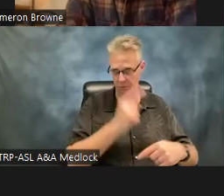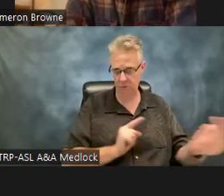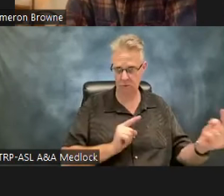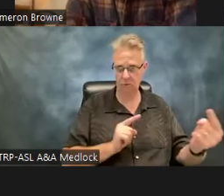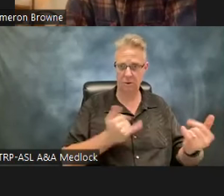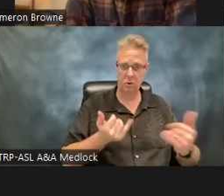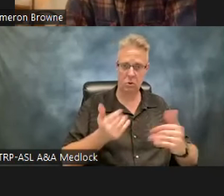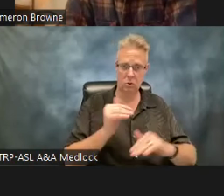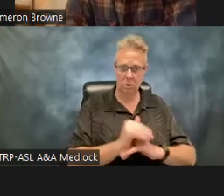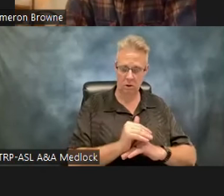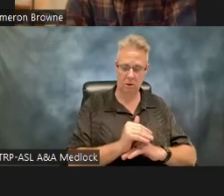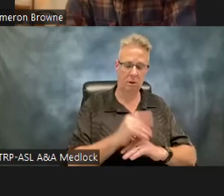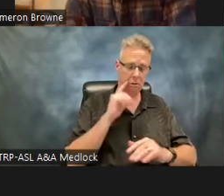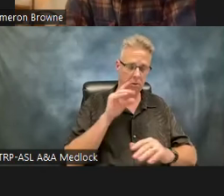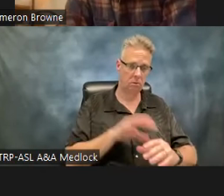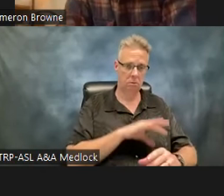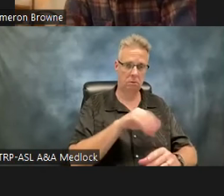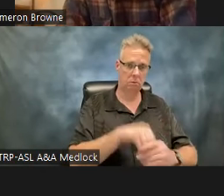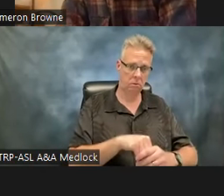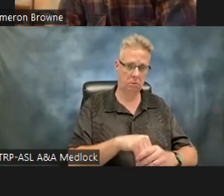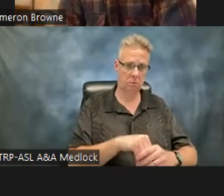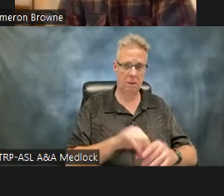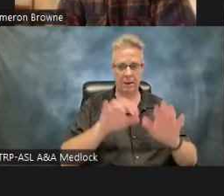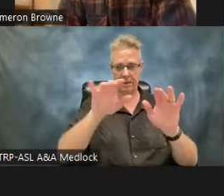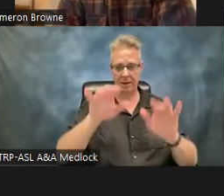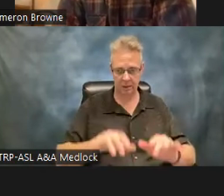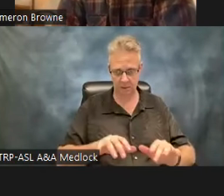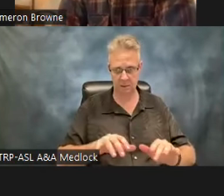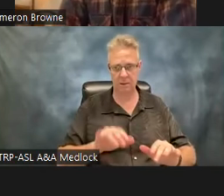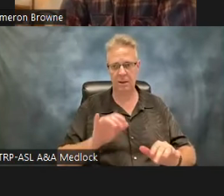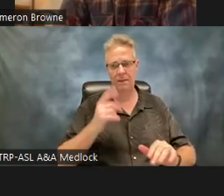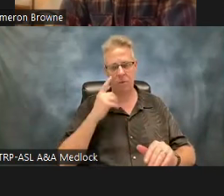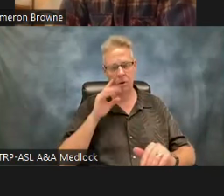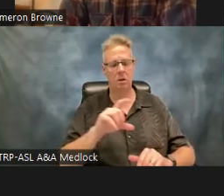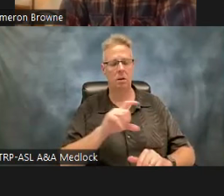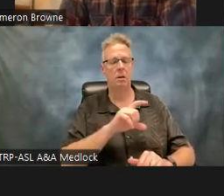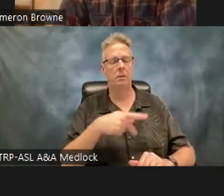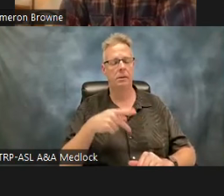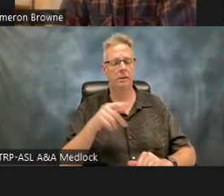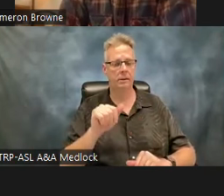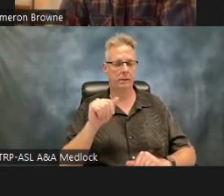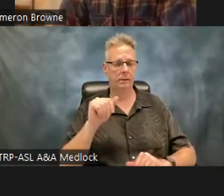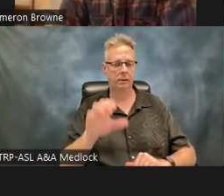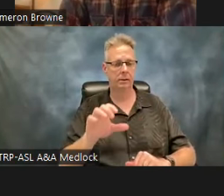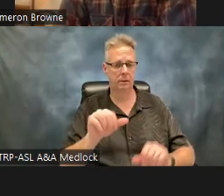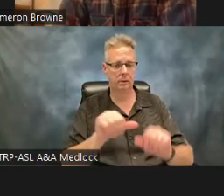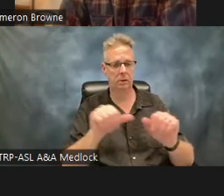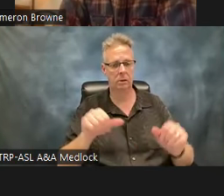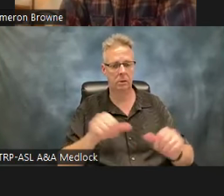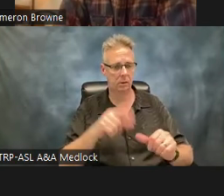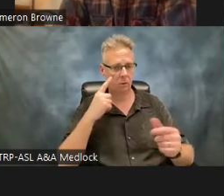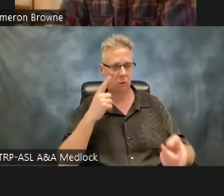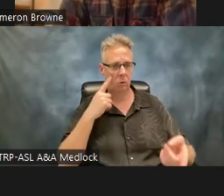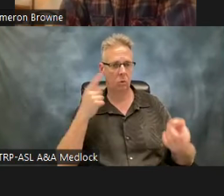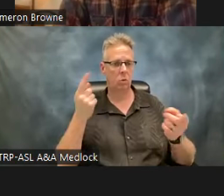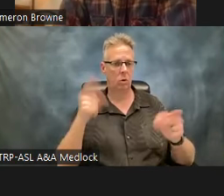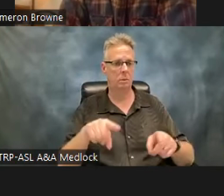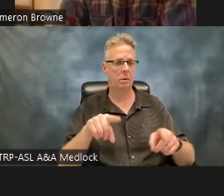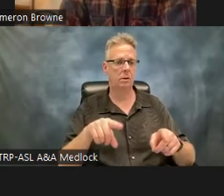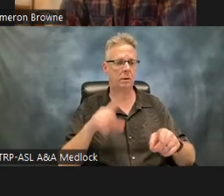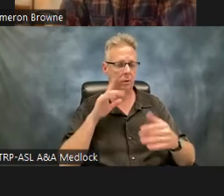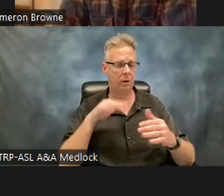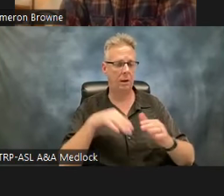today incorporated into the text as the Police Accountability Commission areas of agreement on